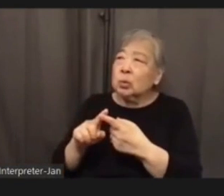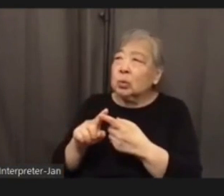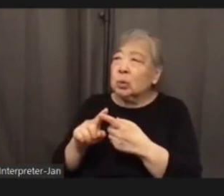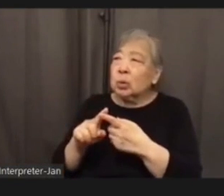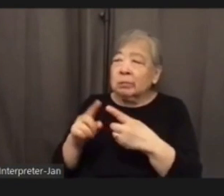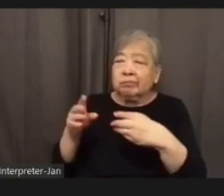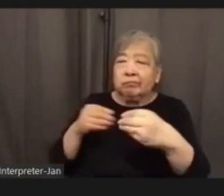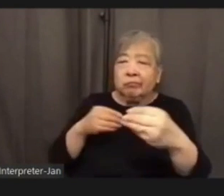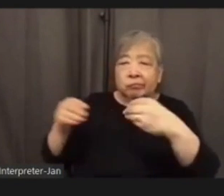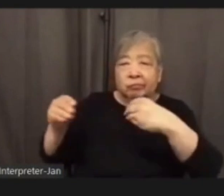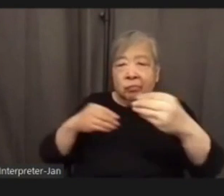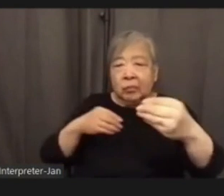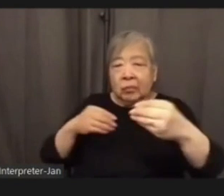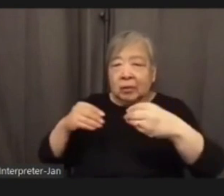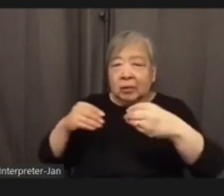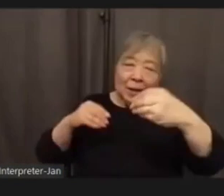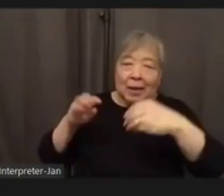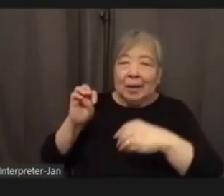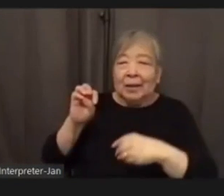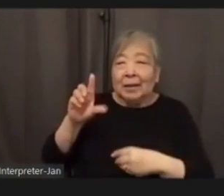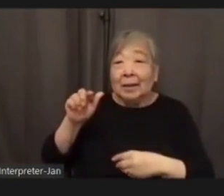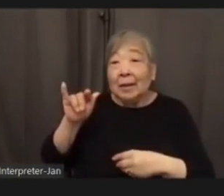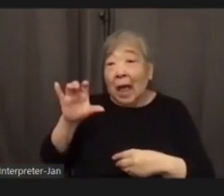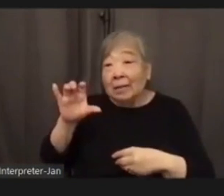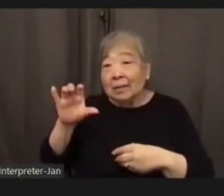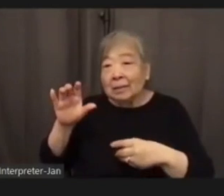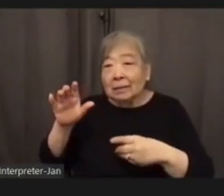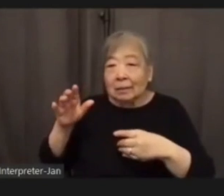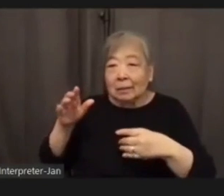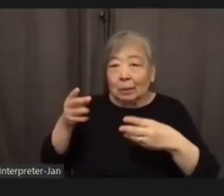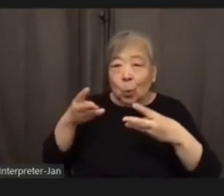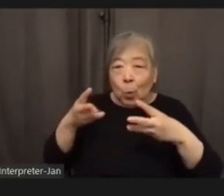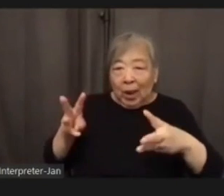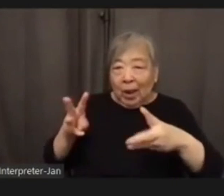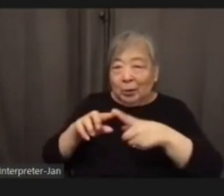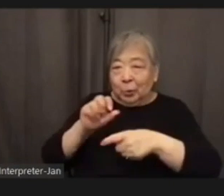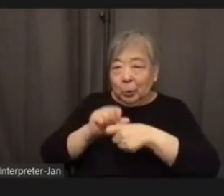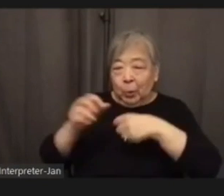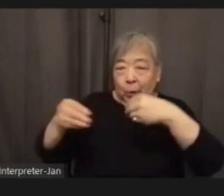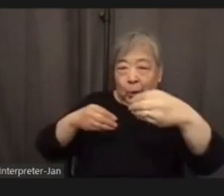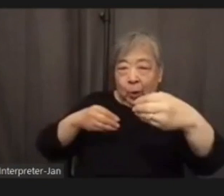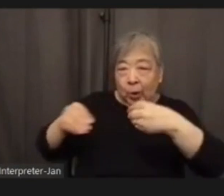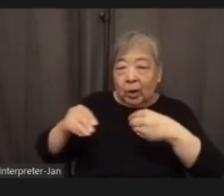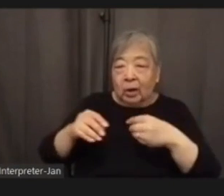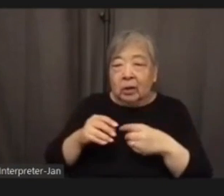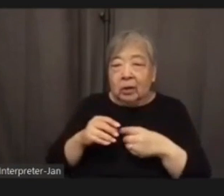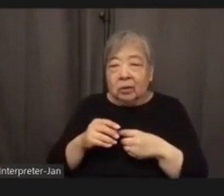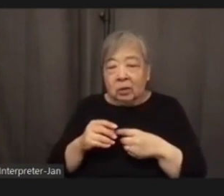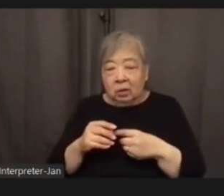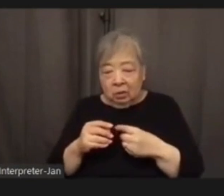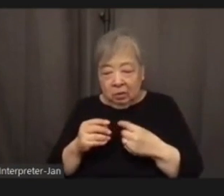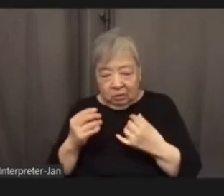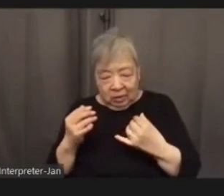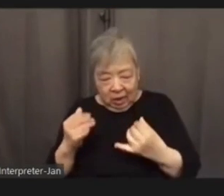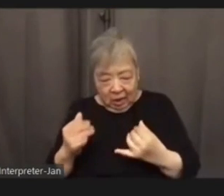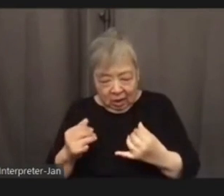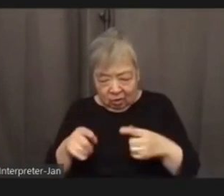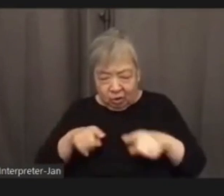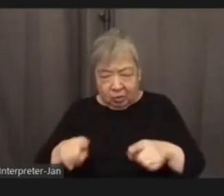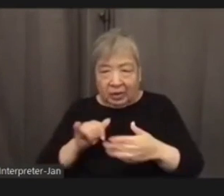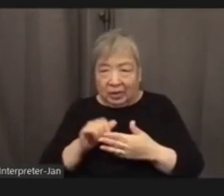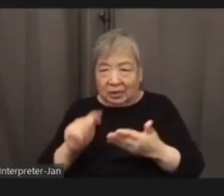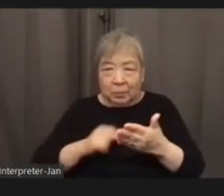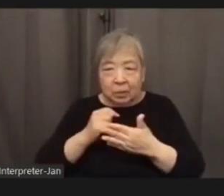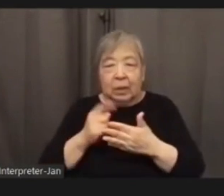elastic way of working anyway. So it's just a little bit more of a stretch during this period of